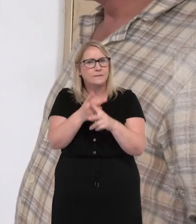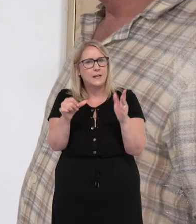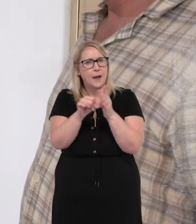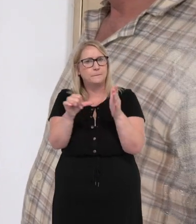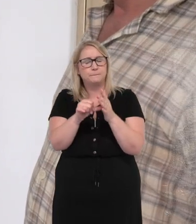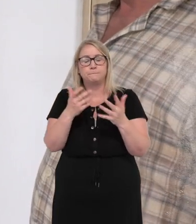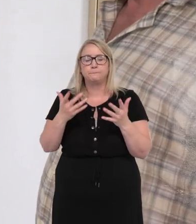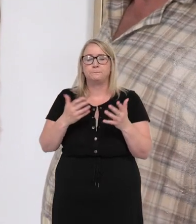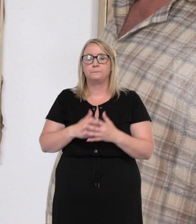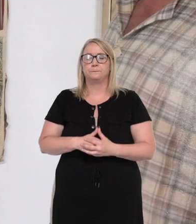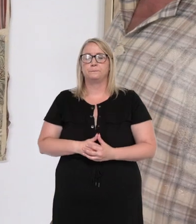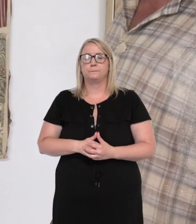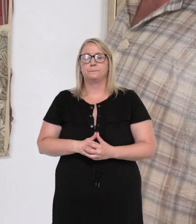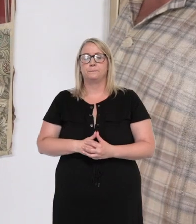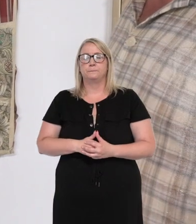and